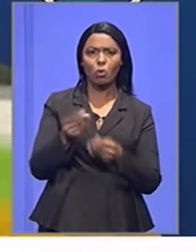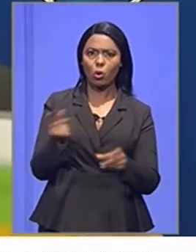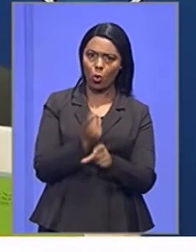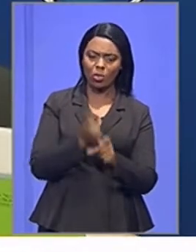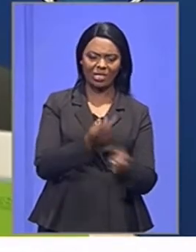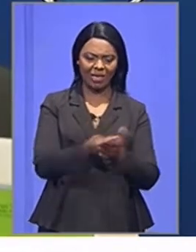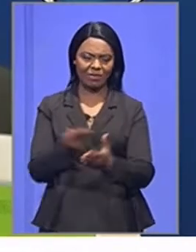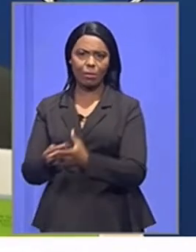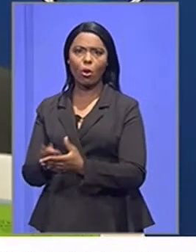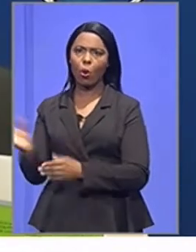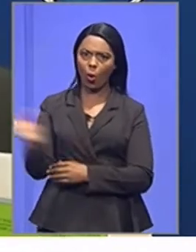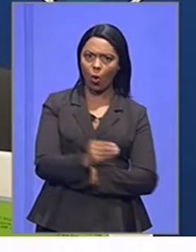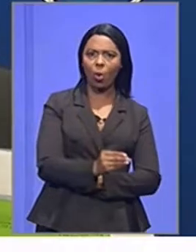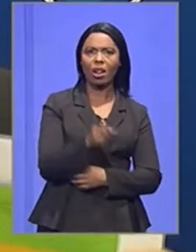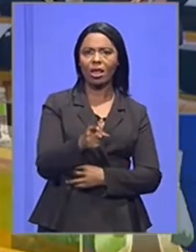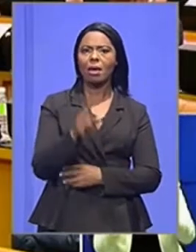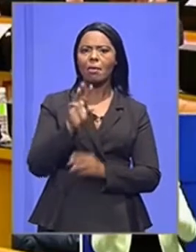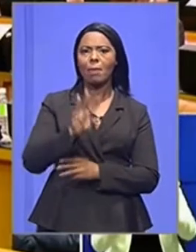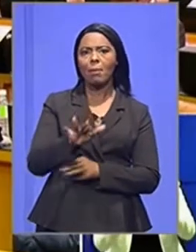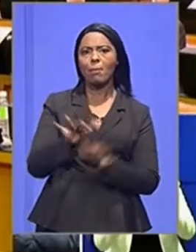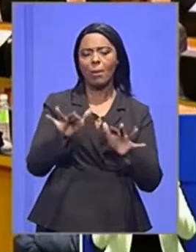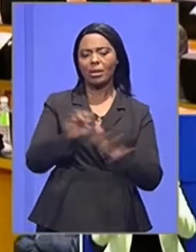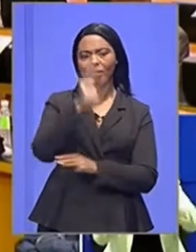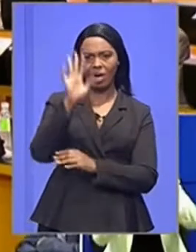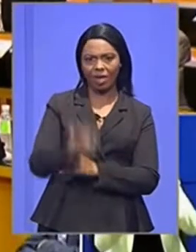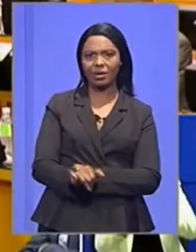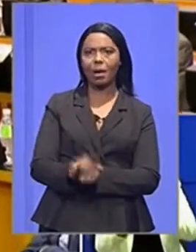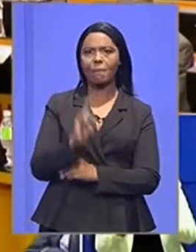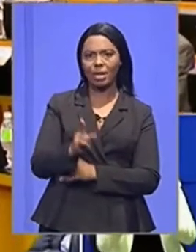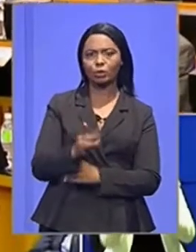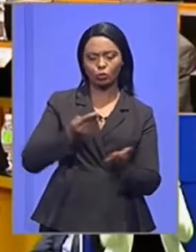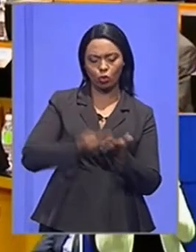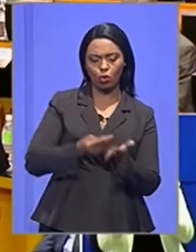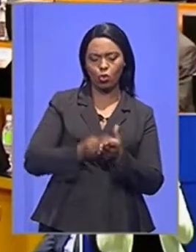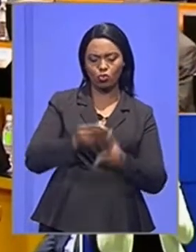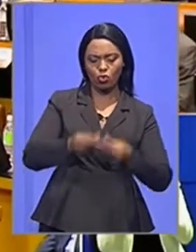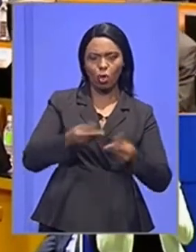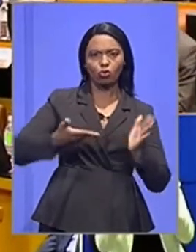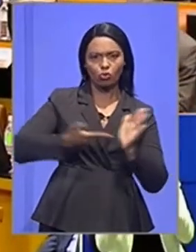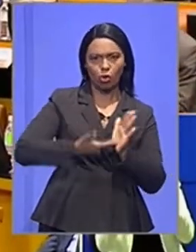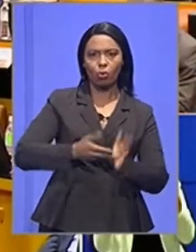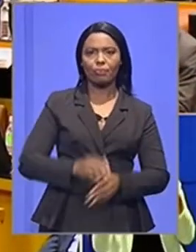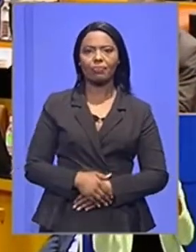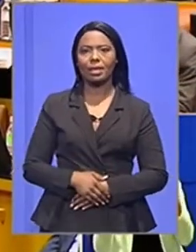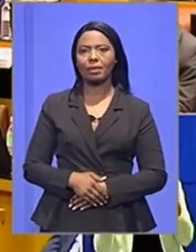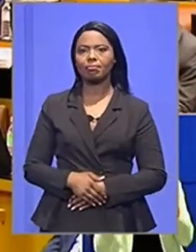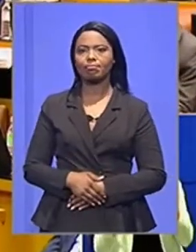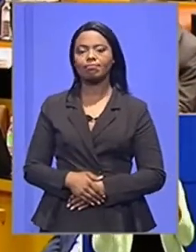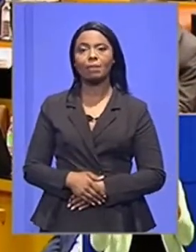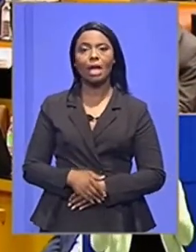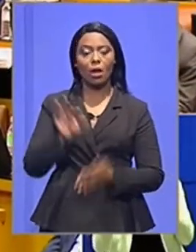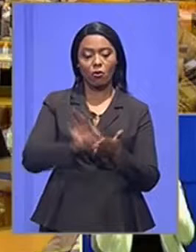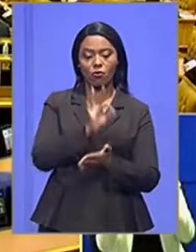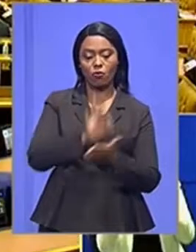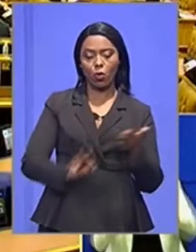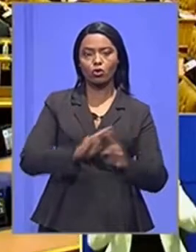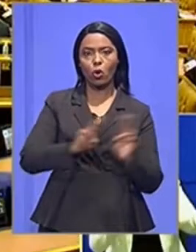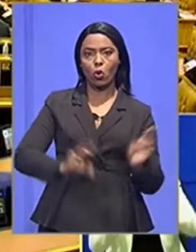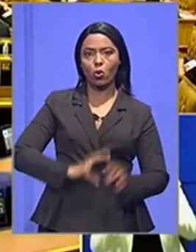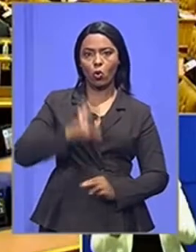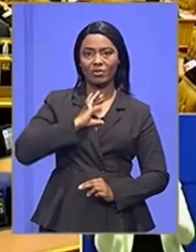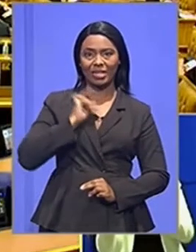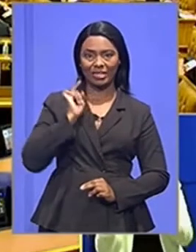on an annual basis to the people of South Africa. Puso ga ya nna gone go ka tshwaela ga ba gare vote ya go tlhoka boikanyego